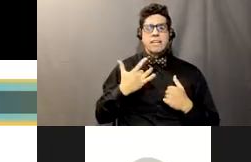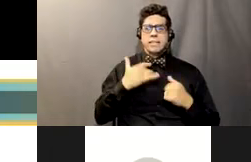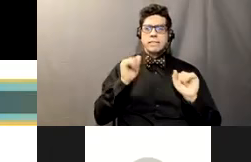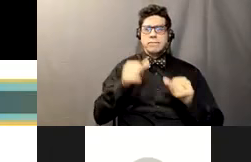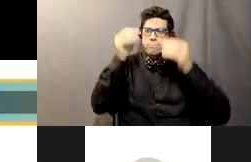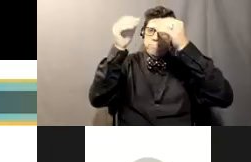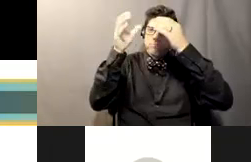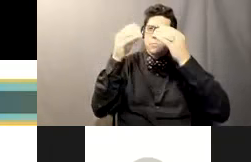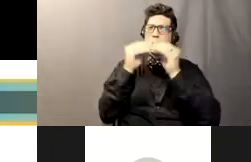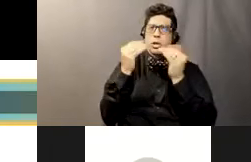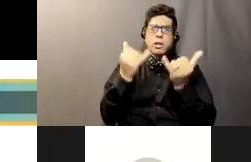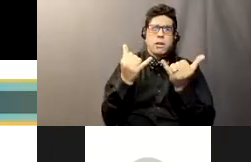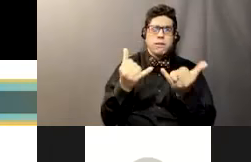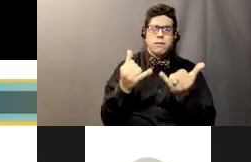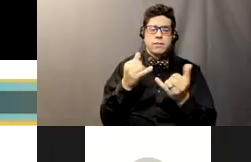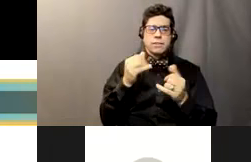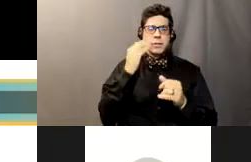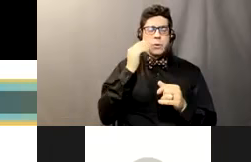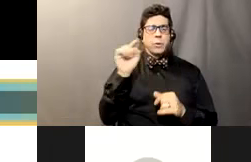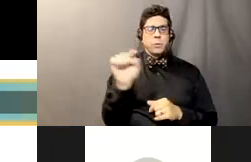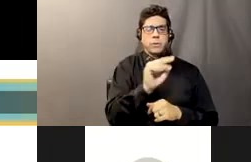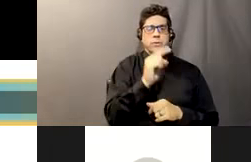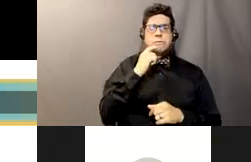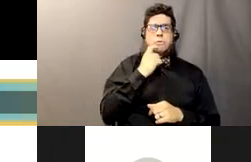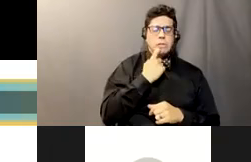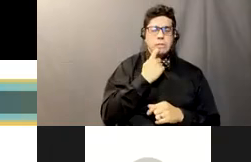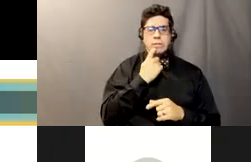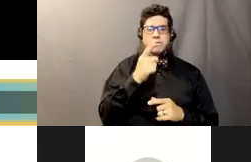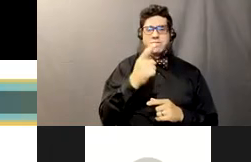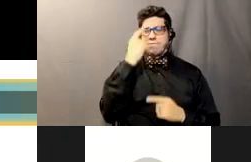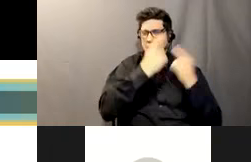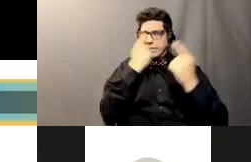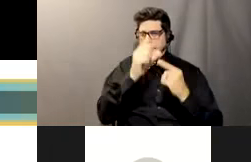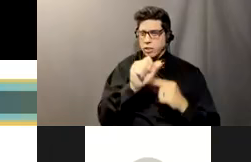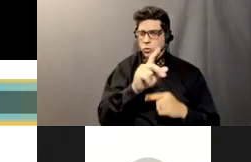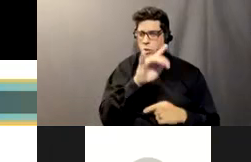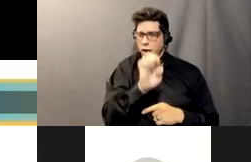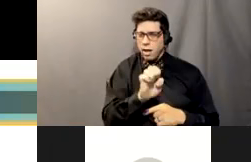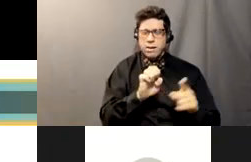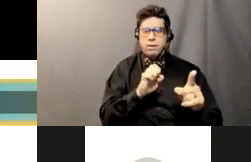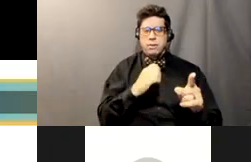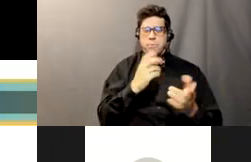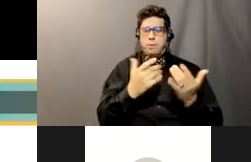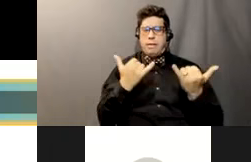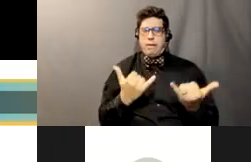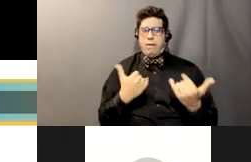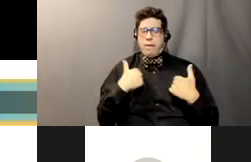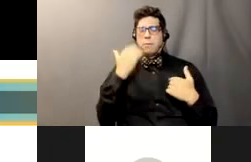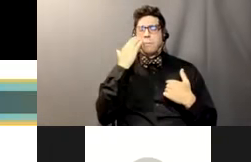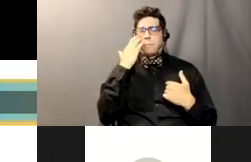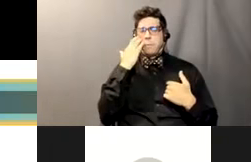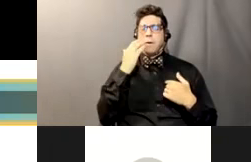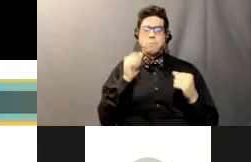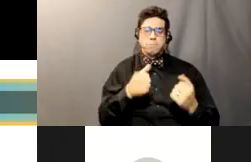somebody who may be in crisis or may be experiencing thoughts of suicide. So we were very grateful for